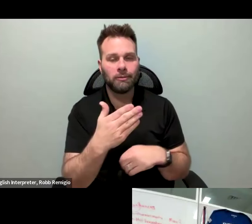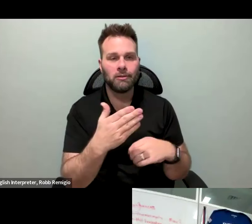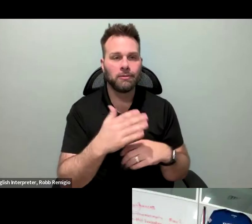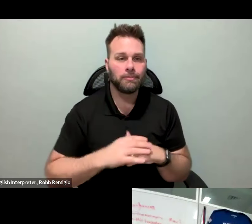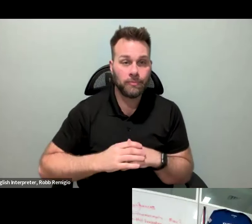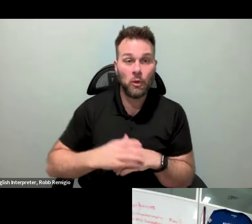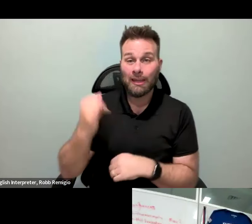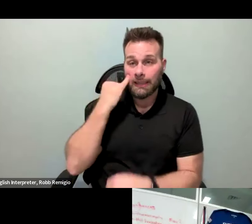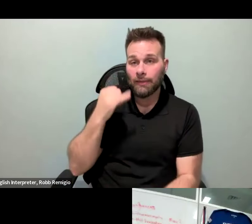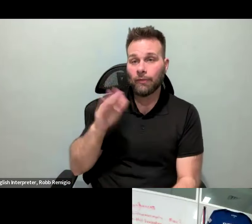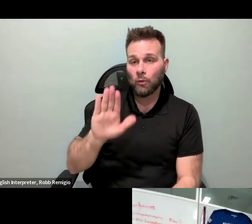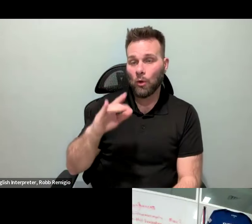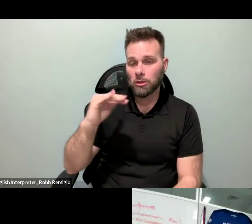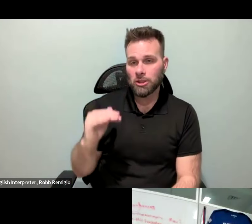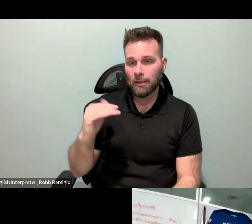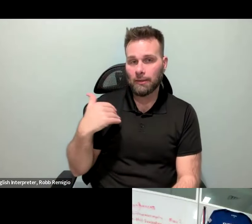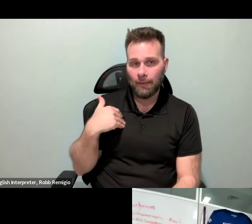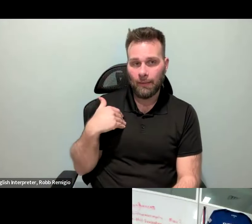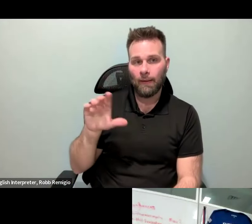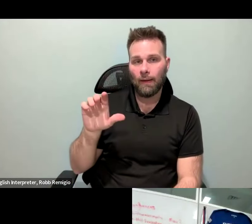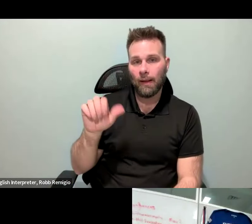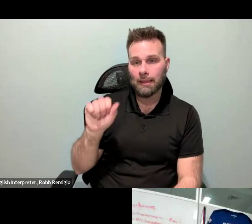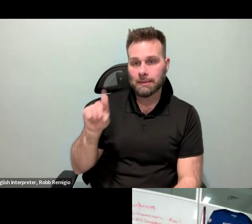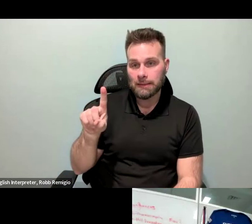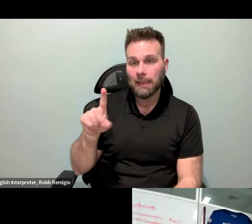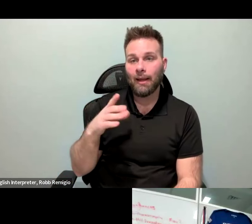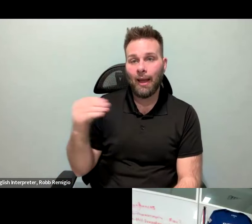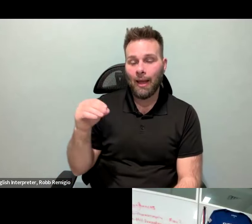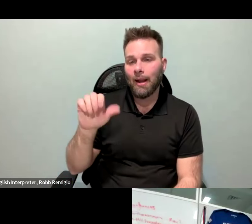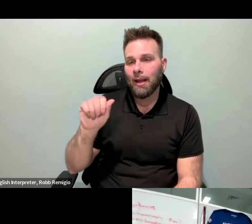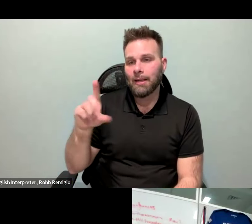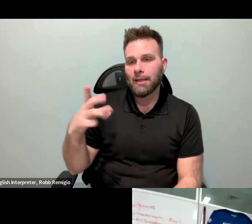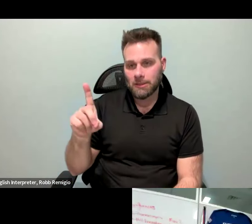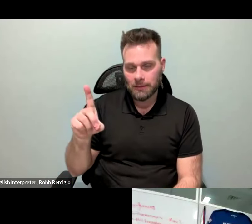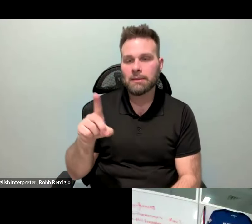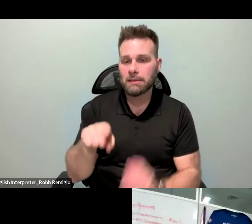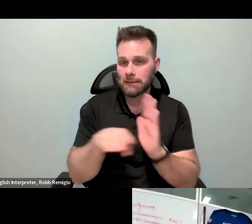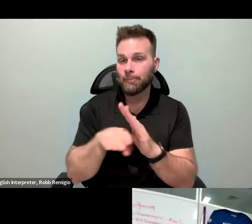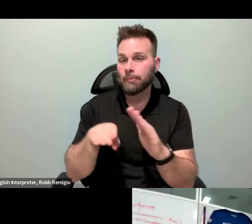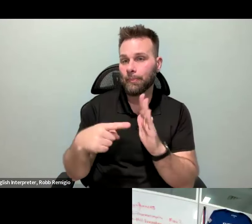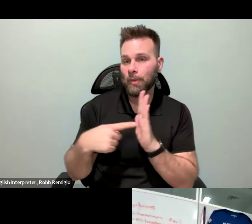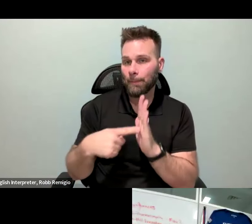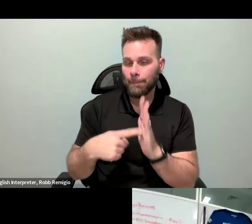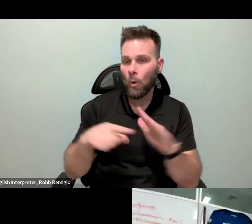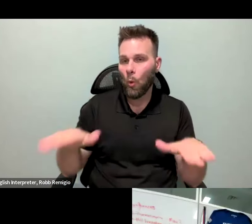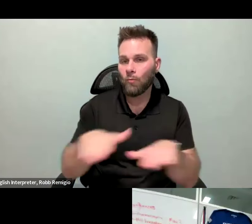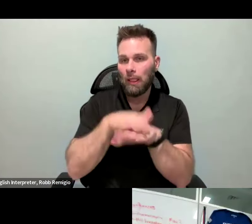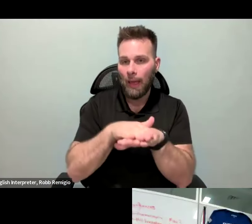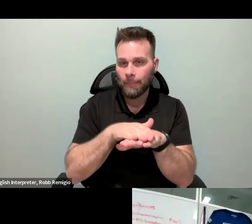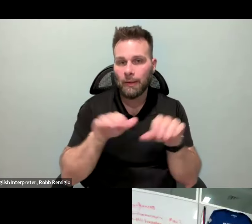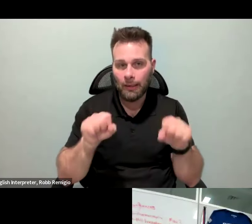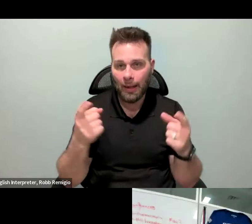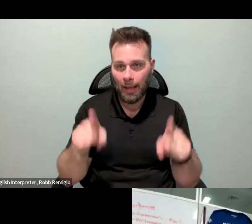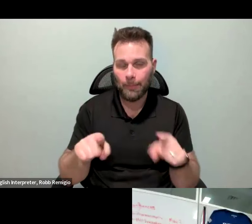ADHD and ASD, there are symptom overlap. But classically, the hallmark symptom